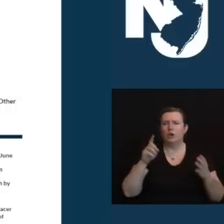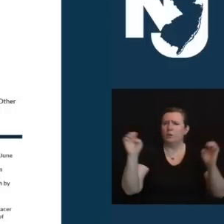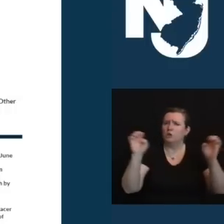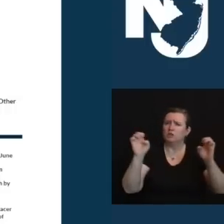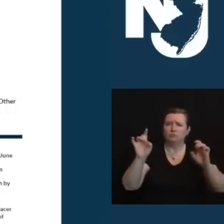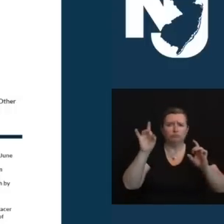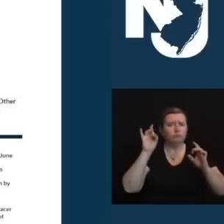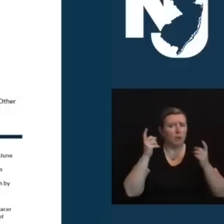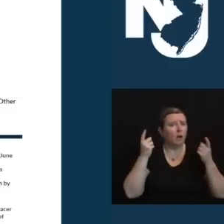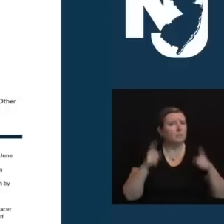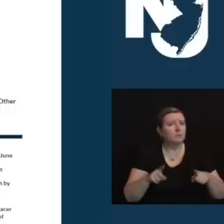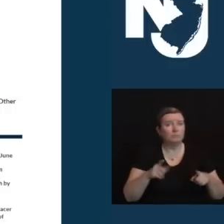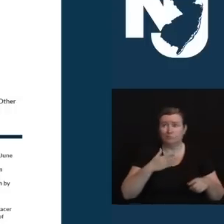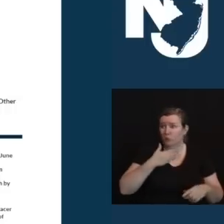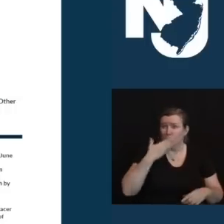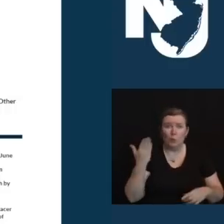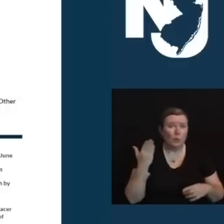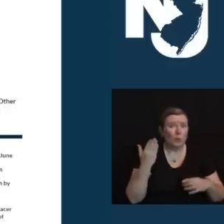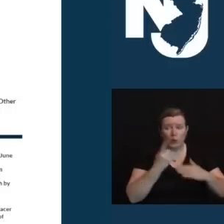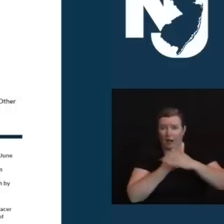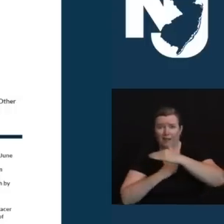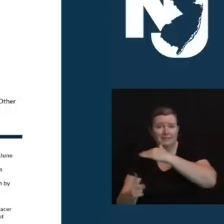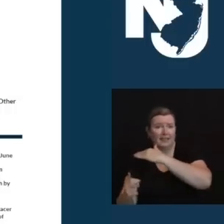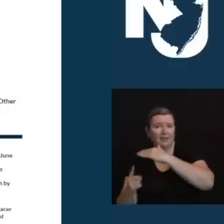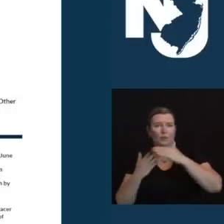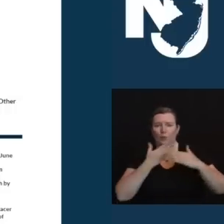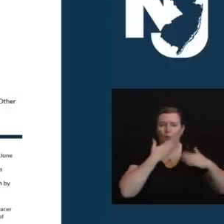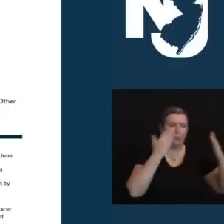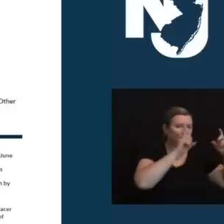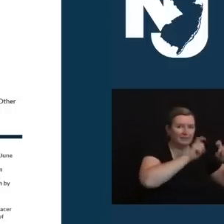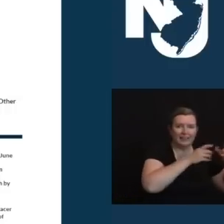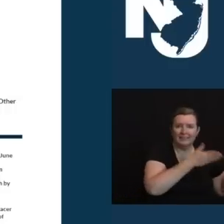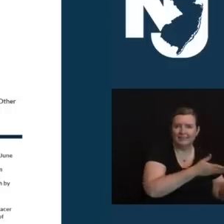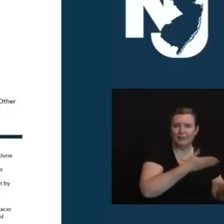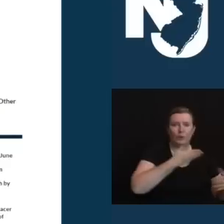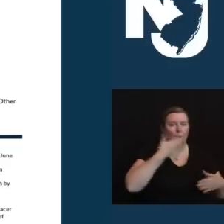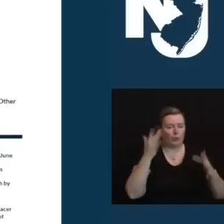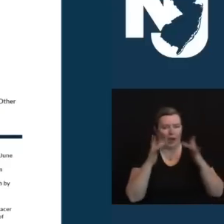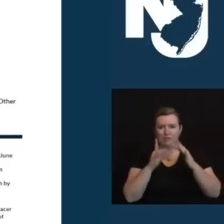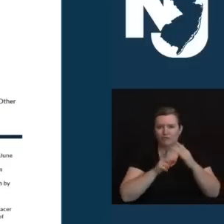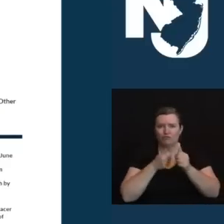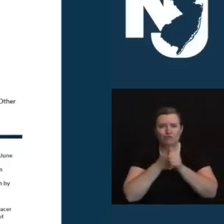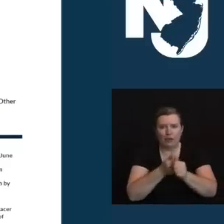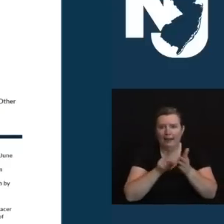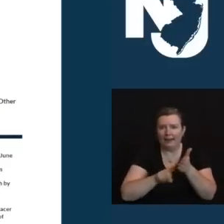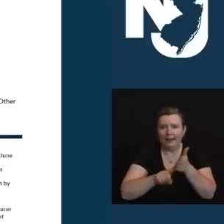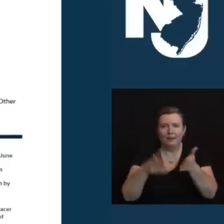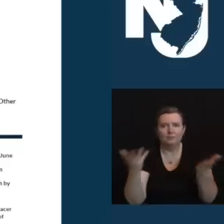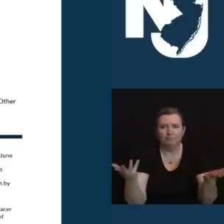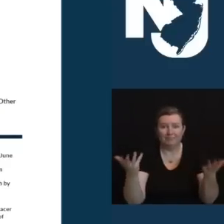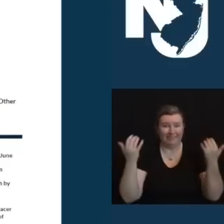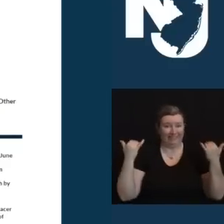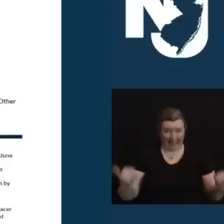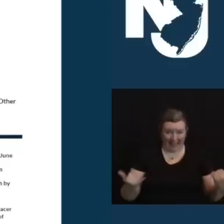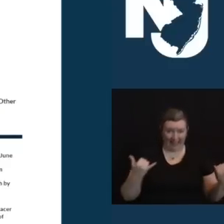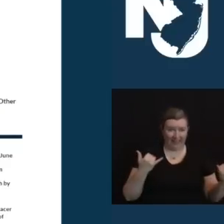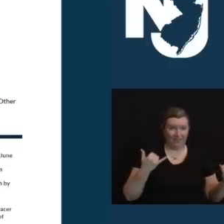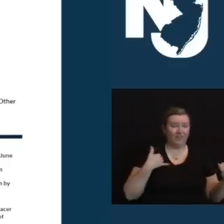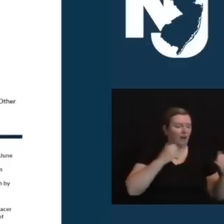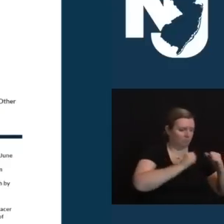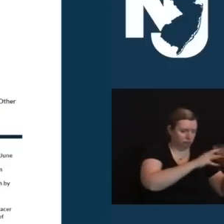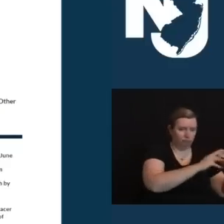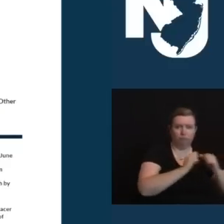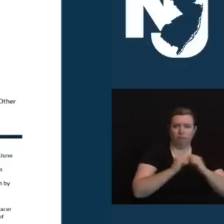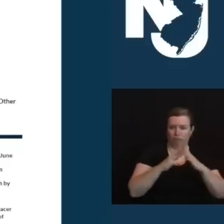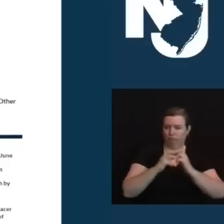back when we first formed the commission that you still chair on February 2nd. Those were assets we did not have. We now have them. And